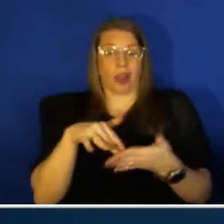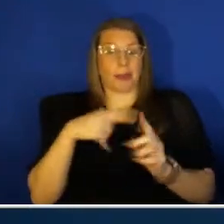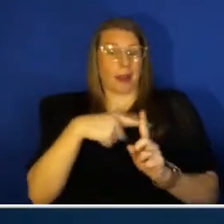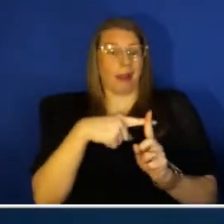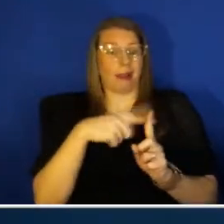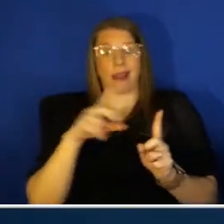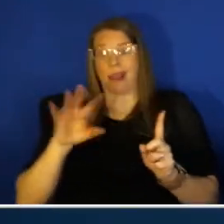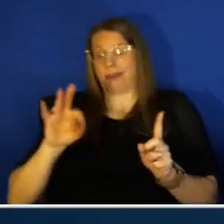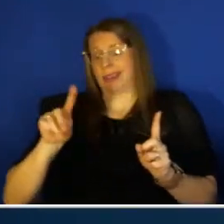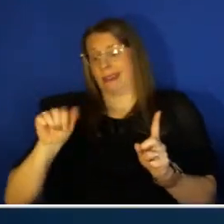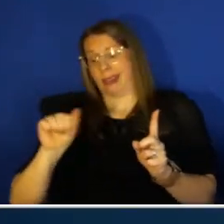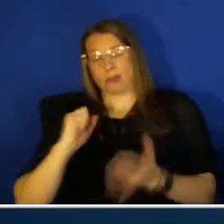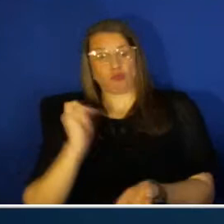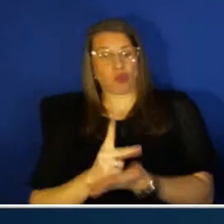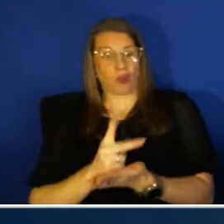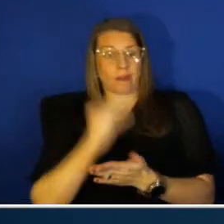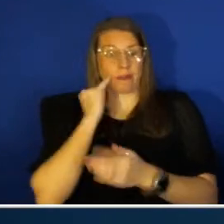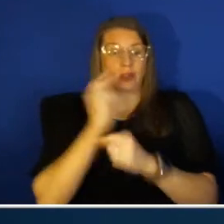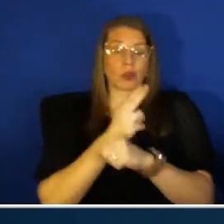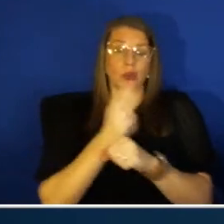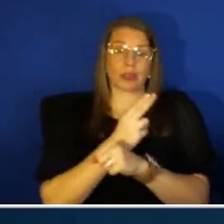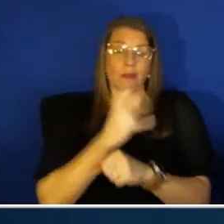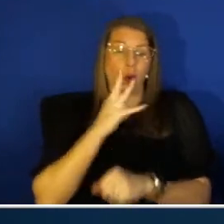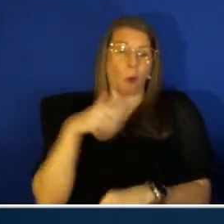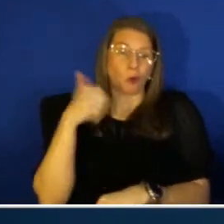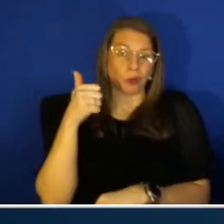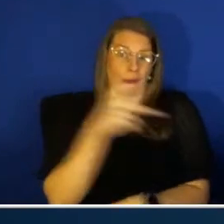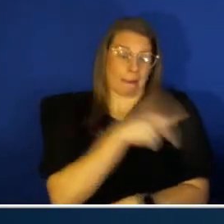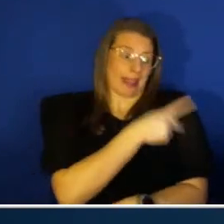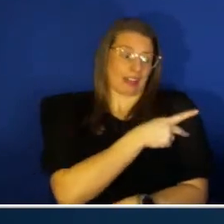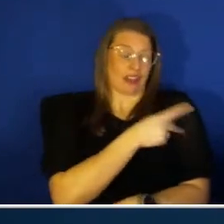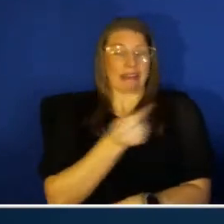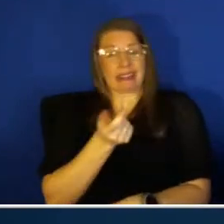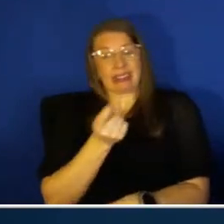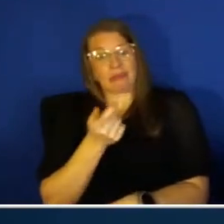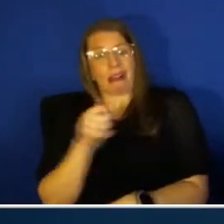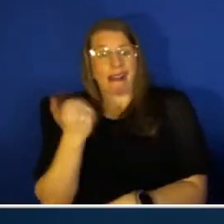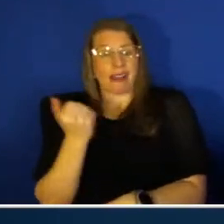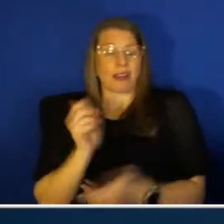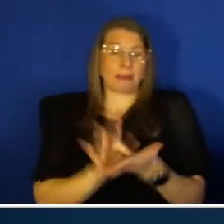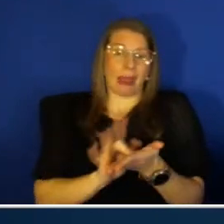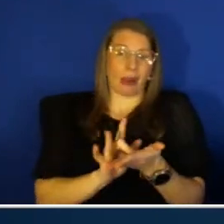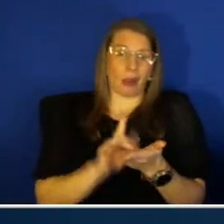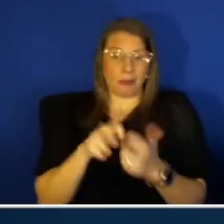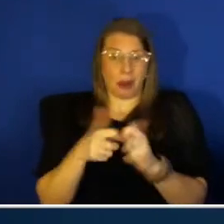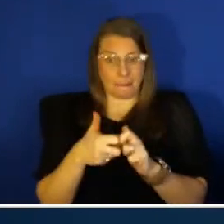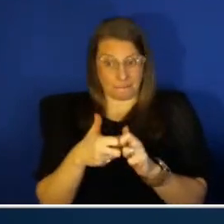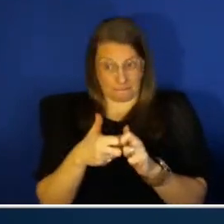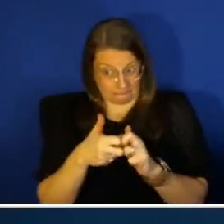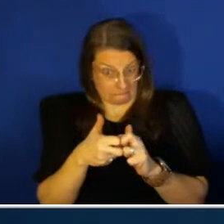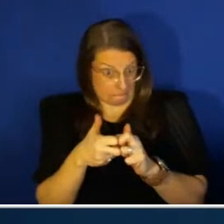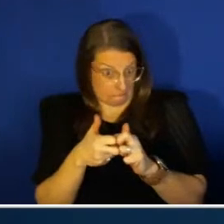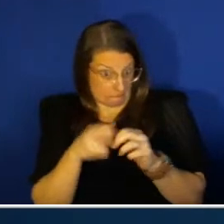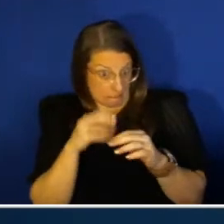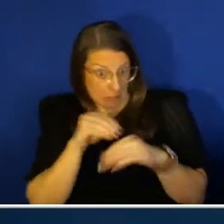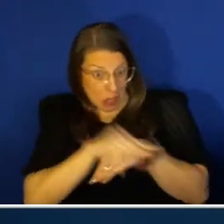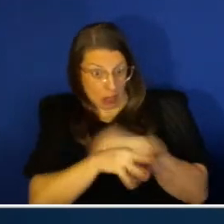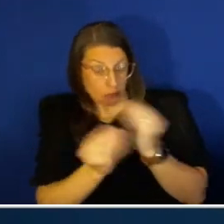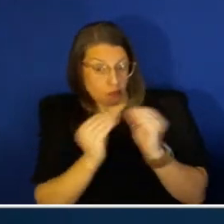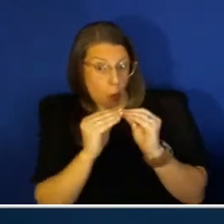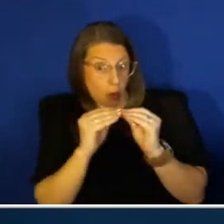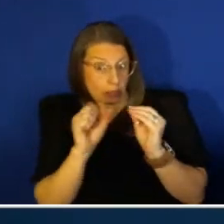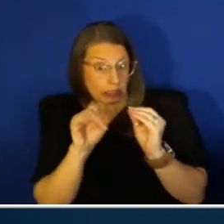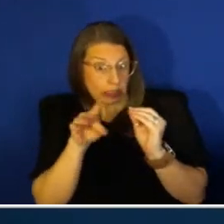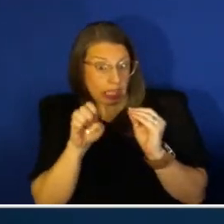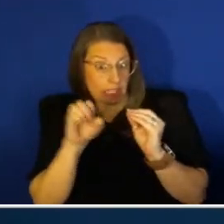approved. If you're using it in slightly older patients who have a little bit of other medical problems, is it going to cause more side effects? And if the trials